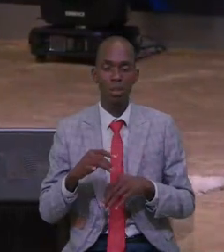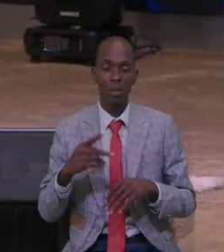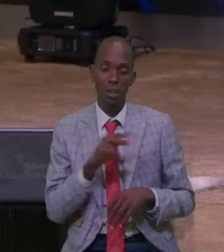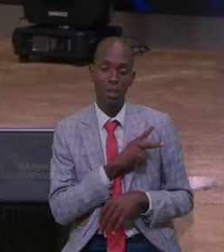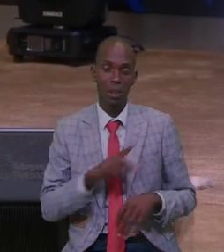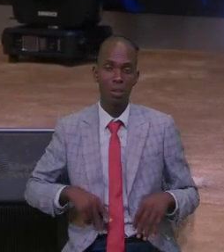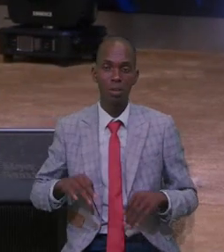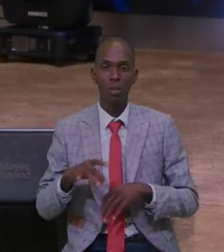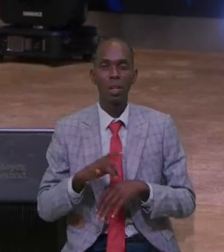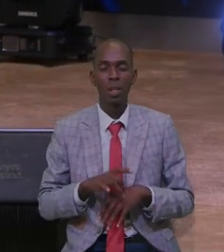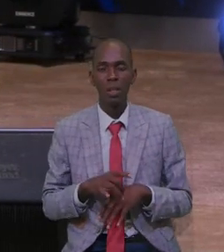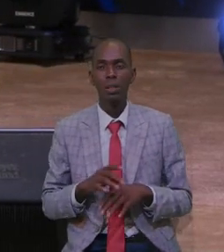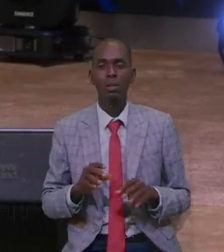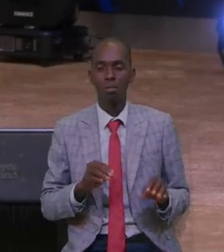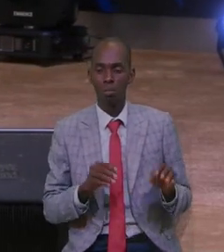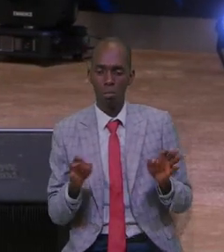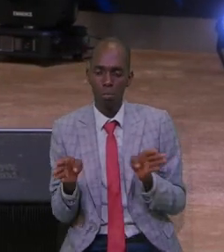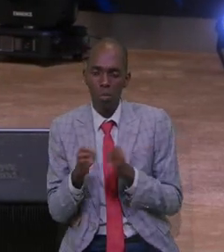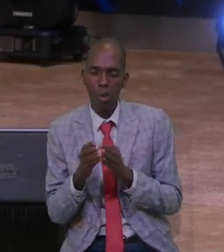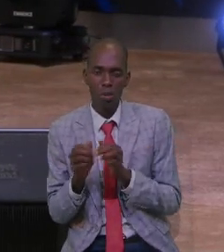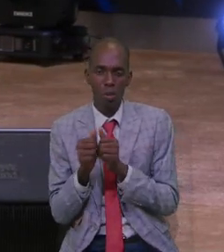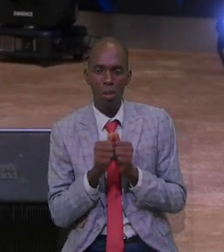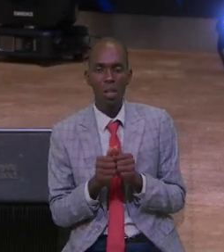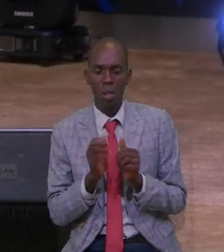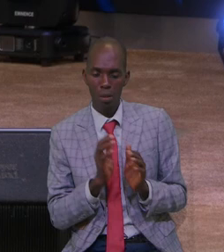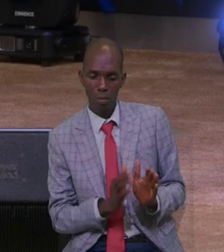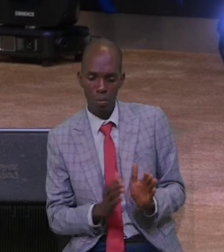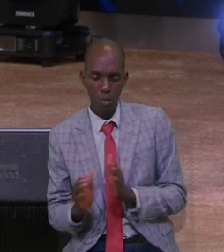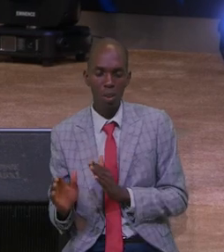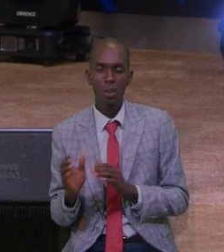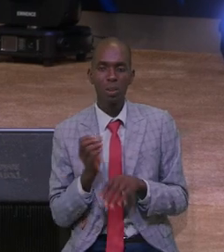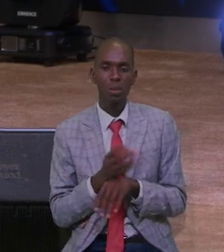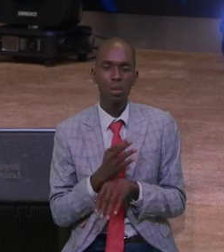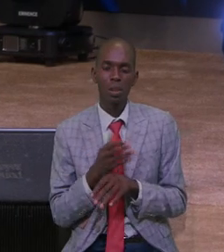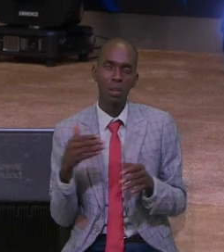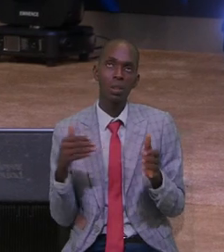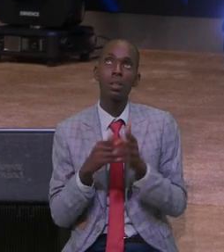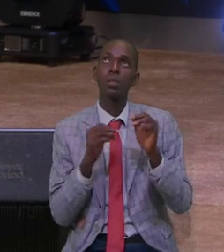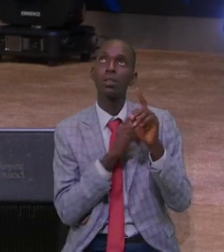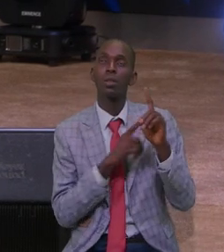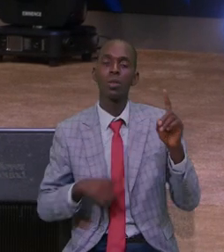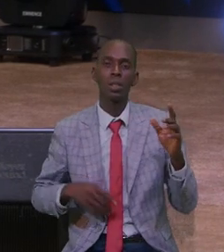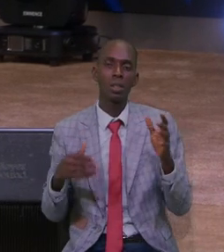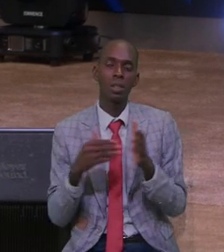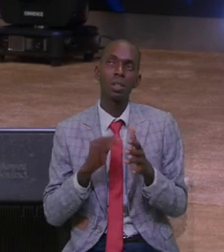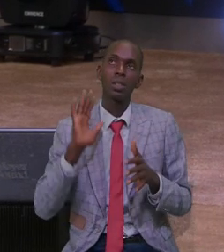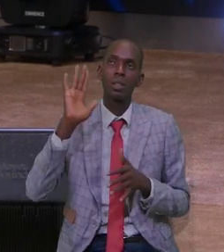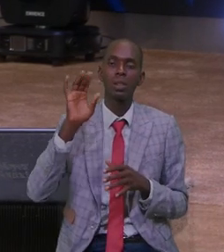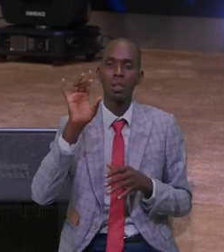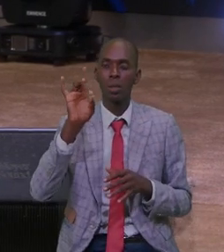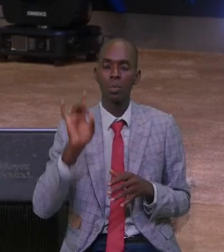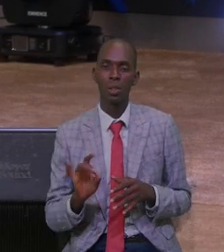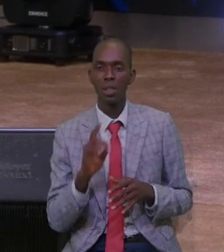counsel together against the Lord and against his anointed, saying, in verse 3, let